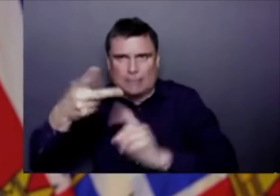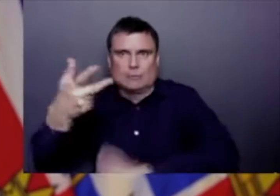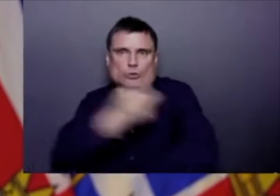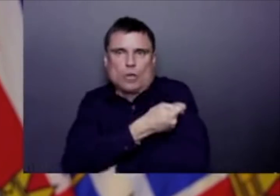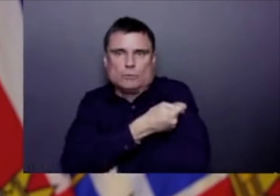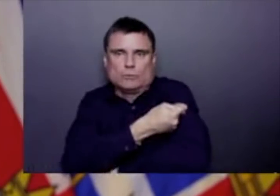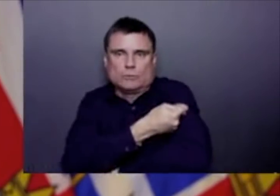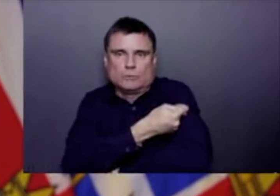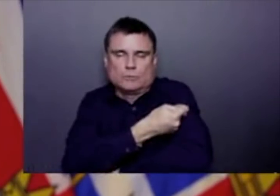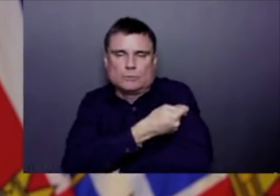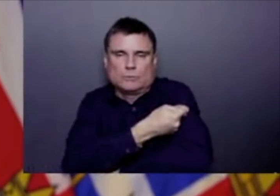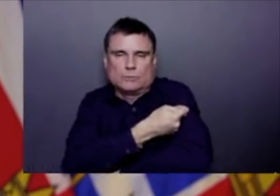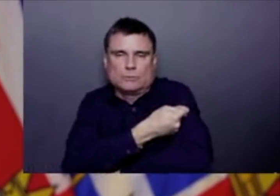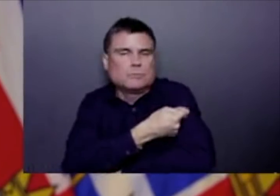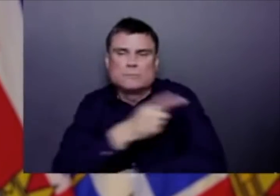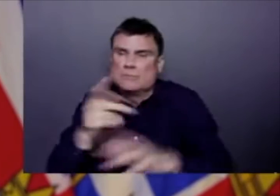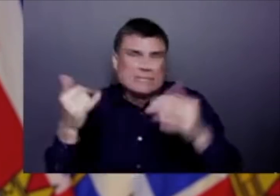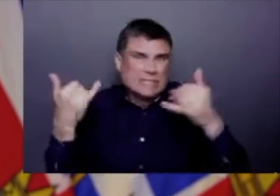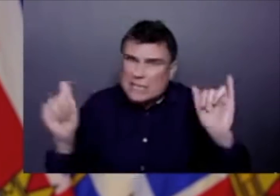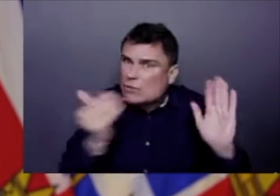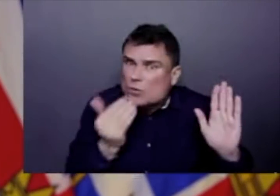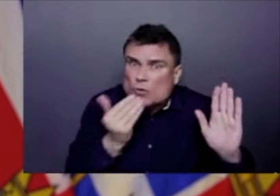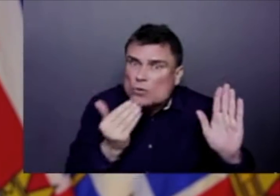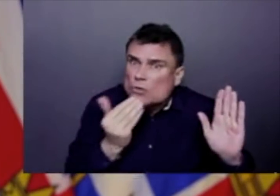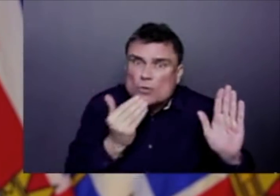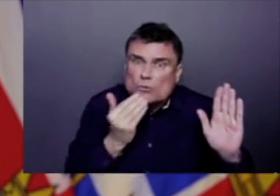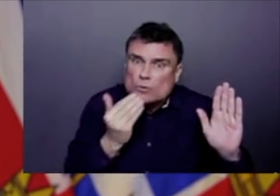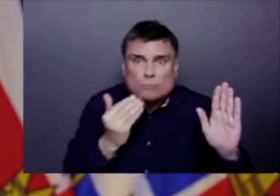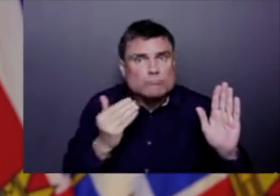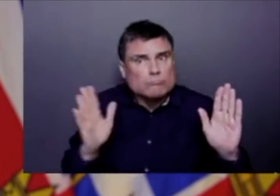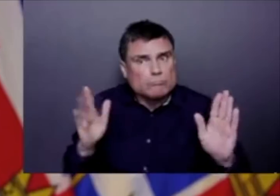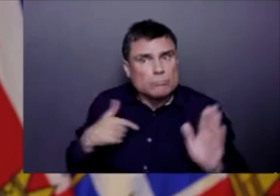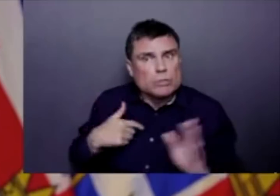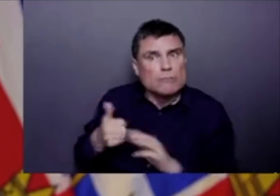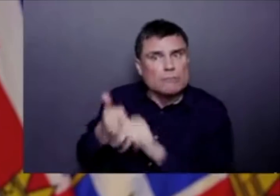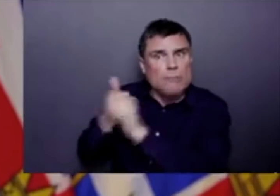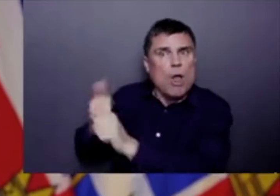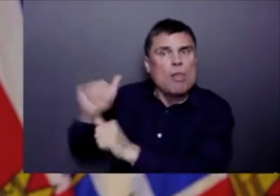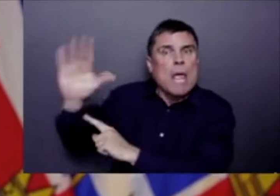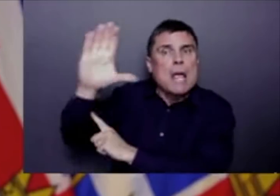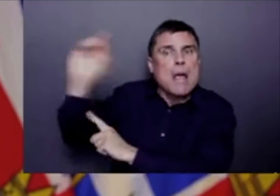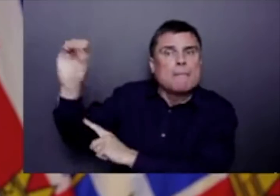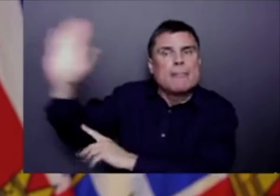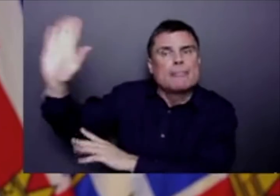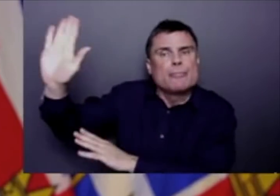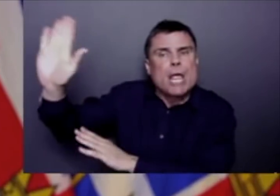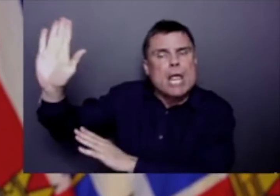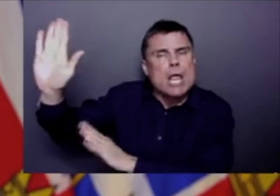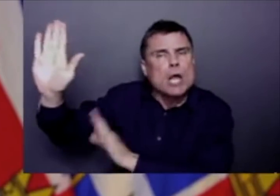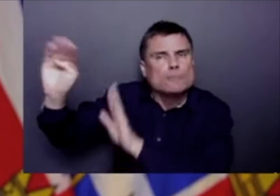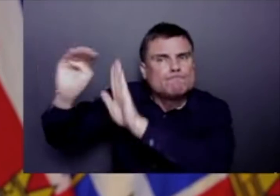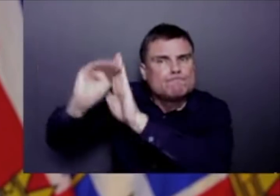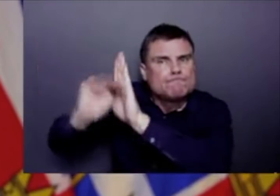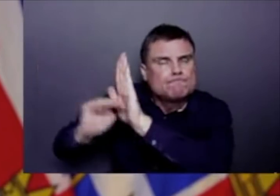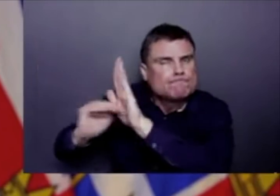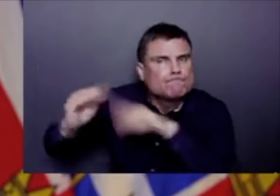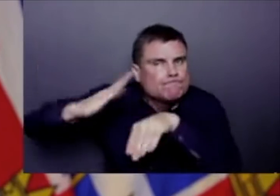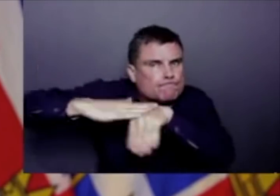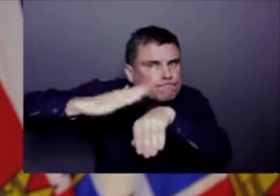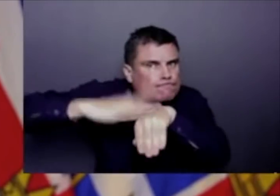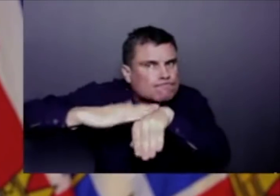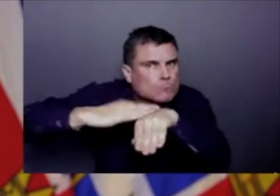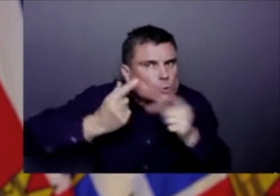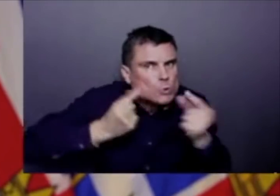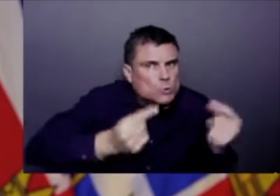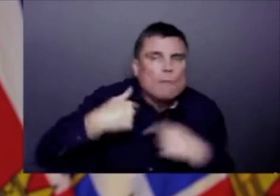we've been working, how we're managing it here in British Columbia. We're not keeping doses in freezers